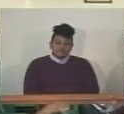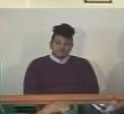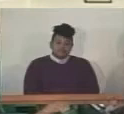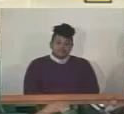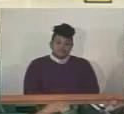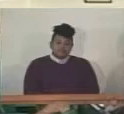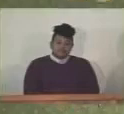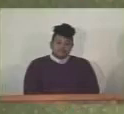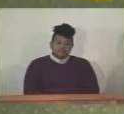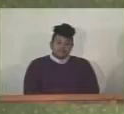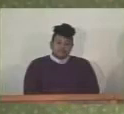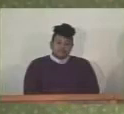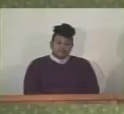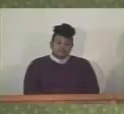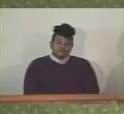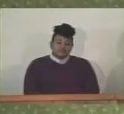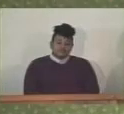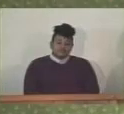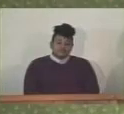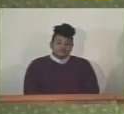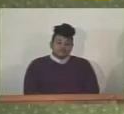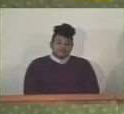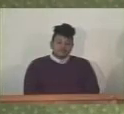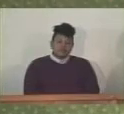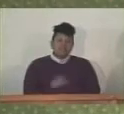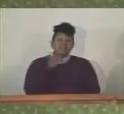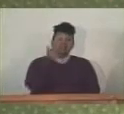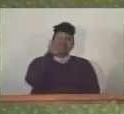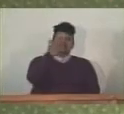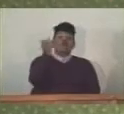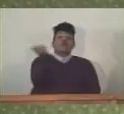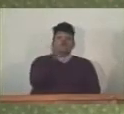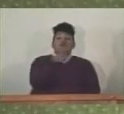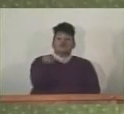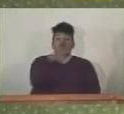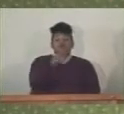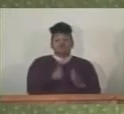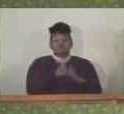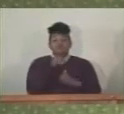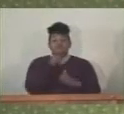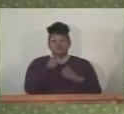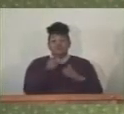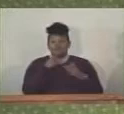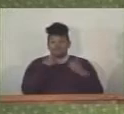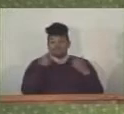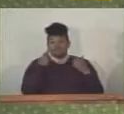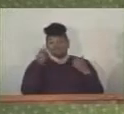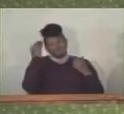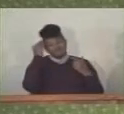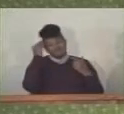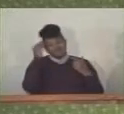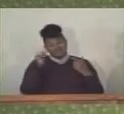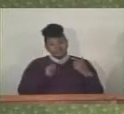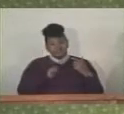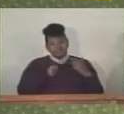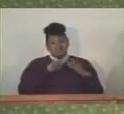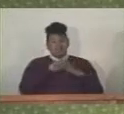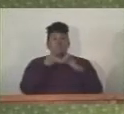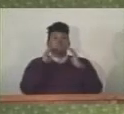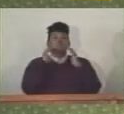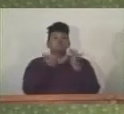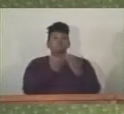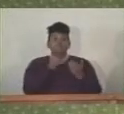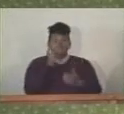Thank you very much. All of you, or certainly most of you, are perhaps painfully aware that I was in Cuba